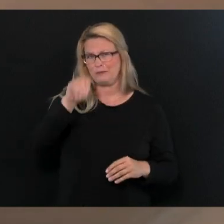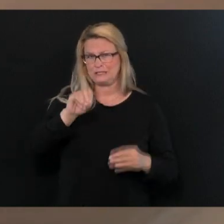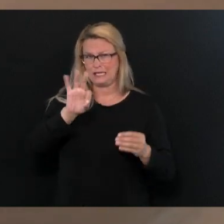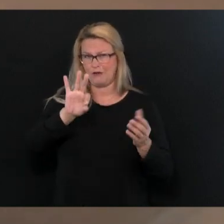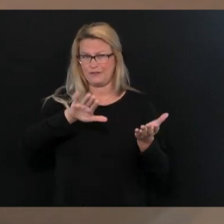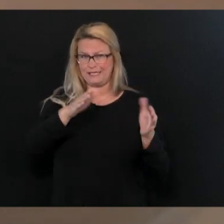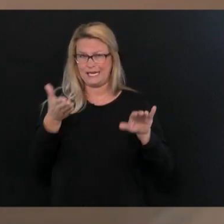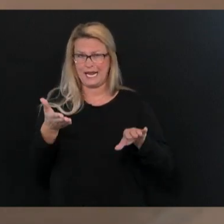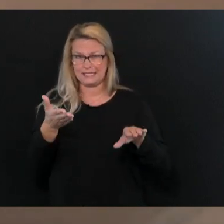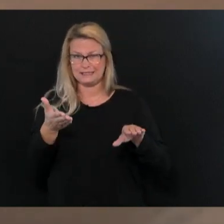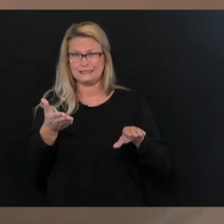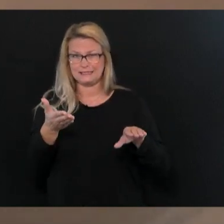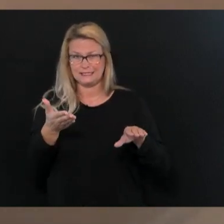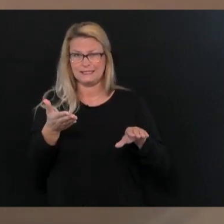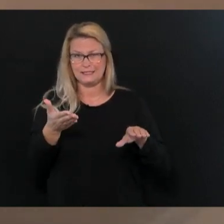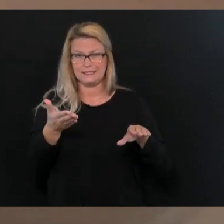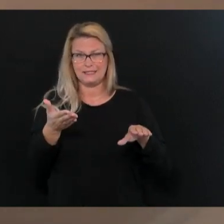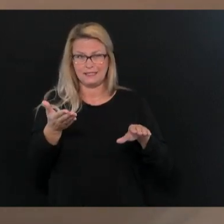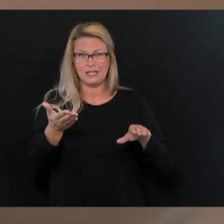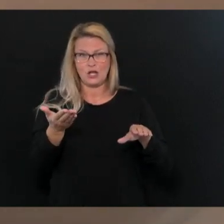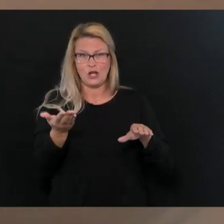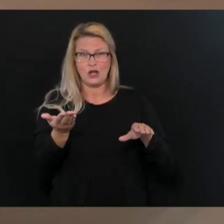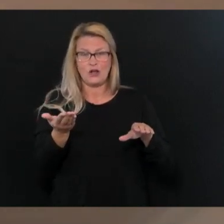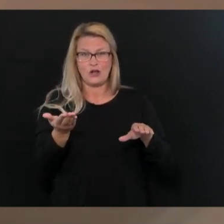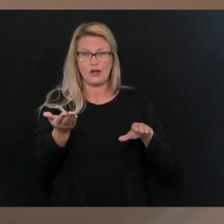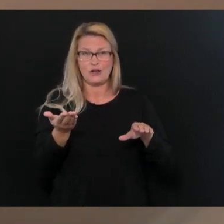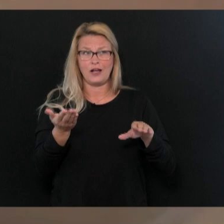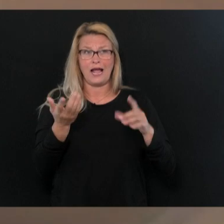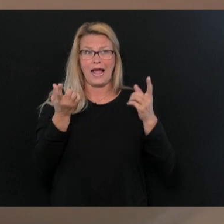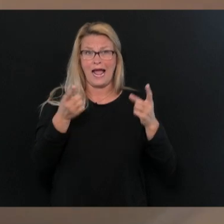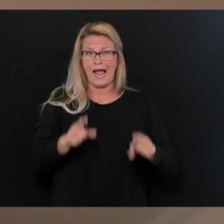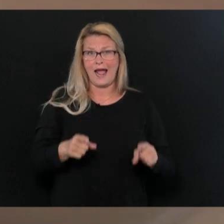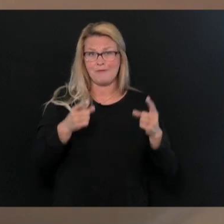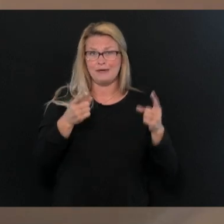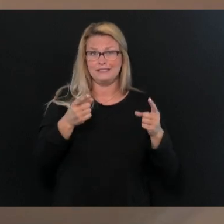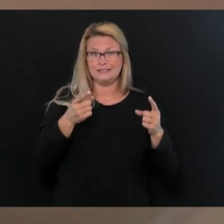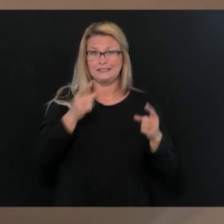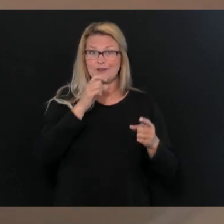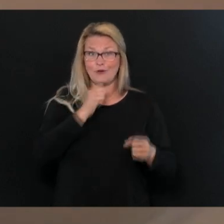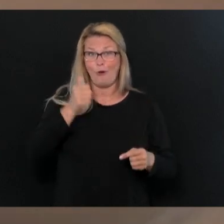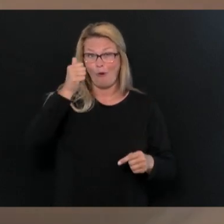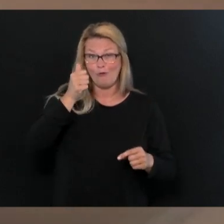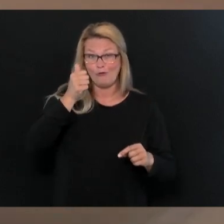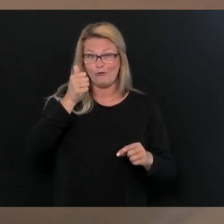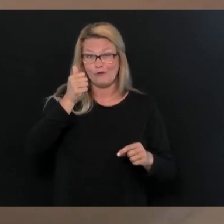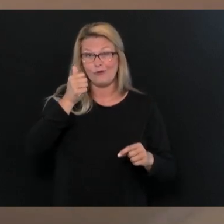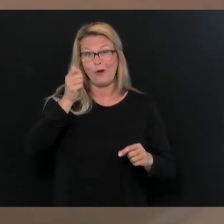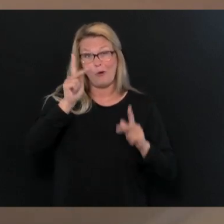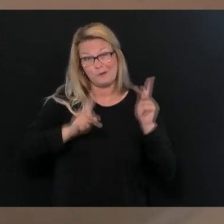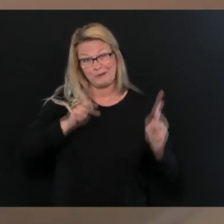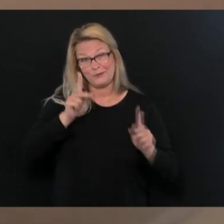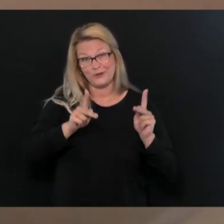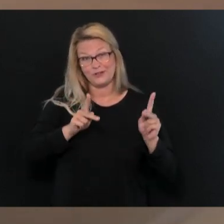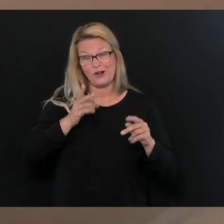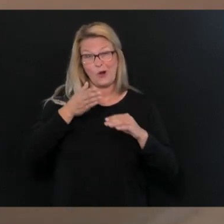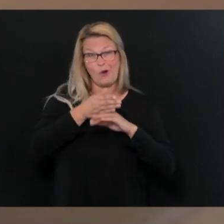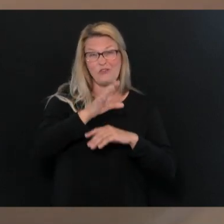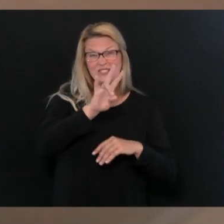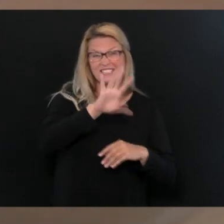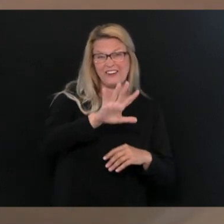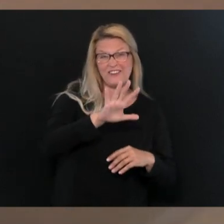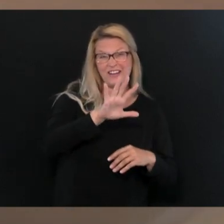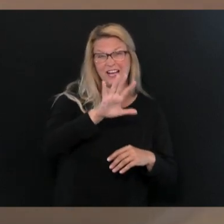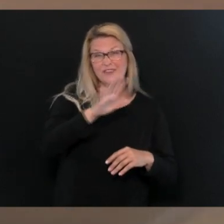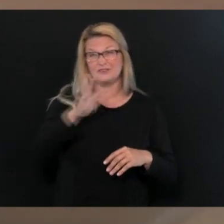of almost everybody's experience comes from people that are older, over 75, 80,